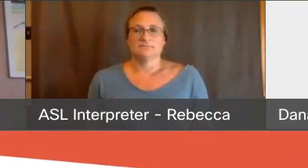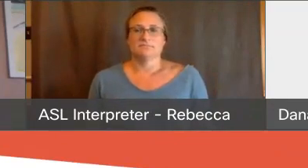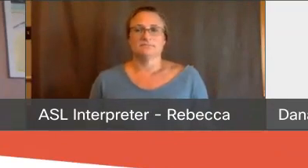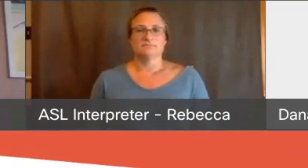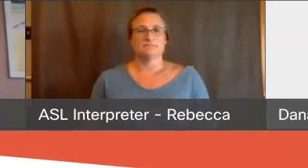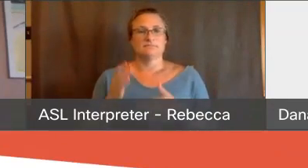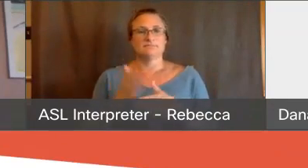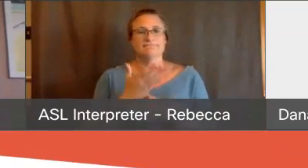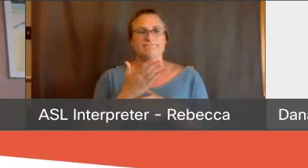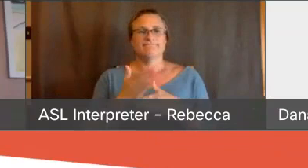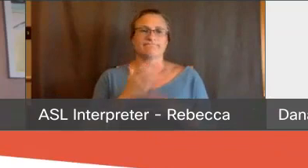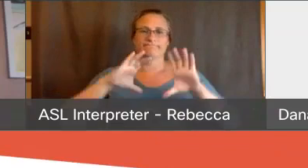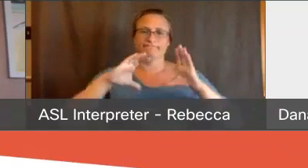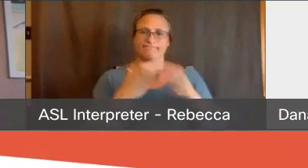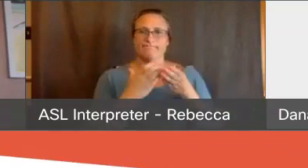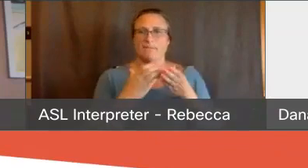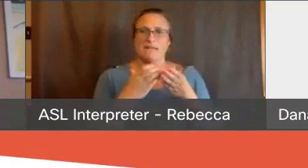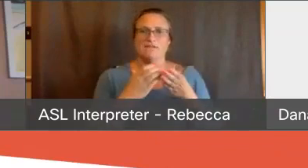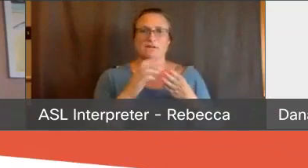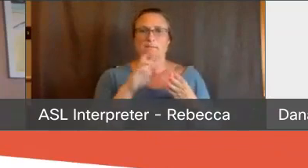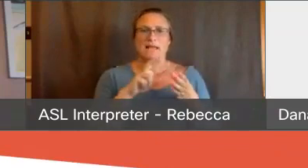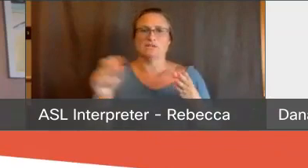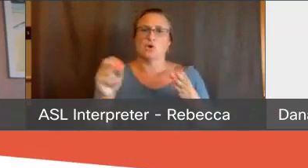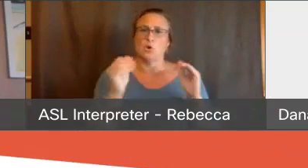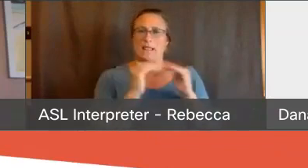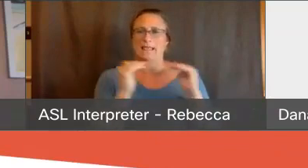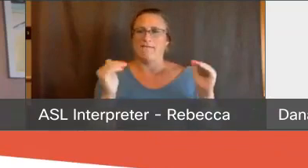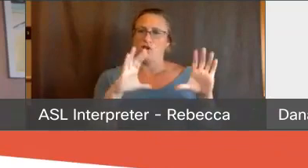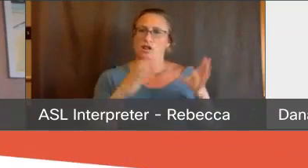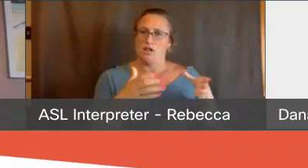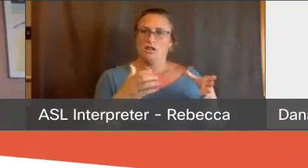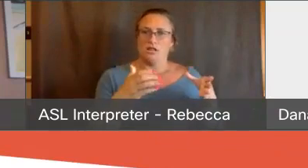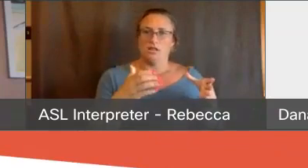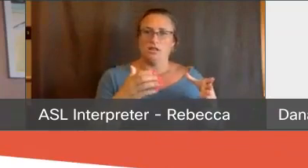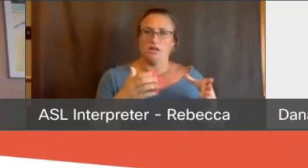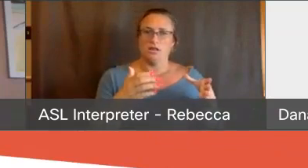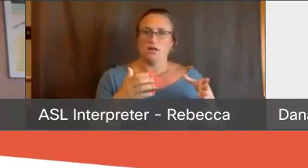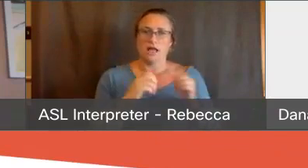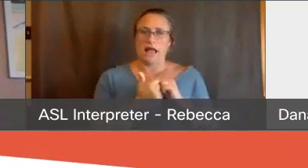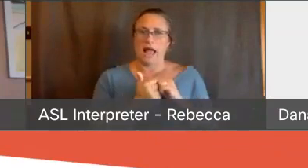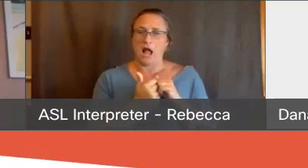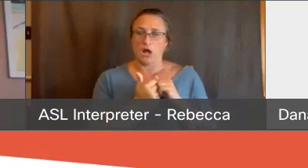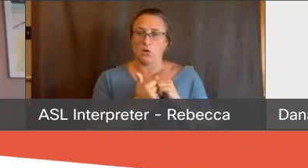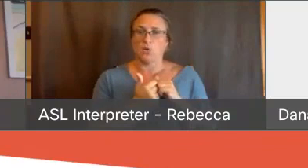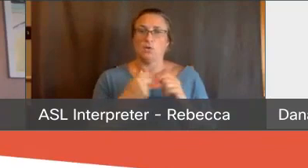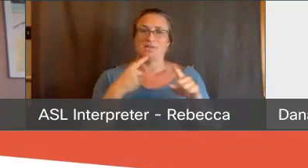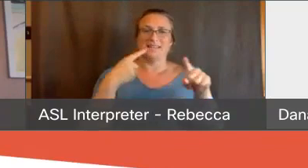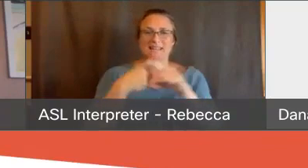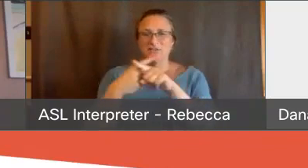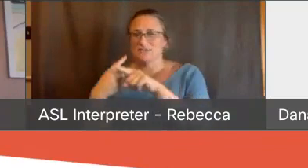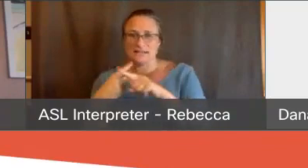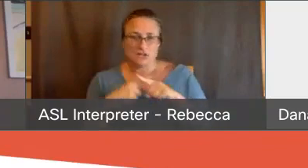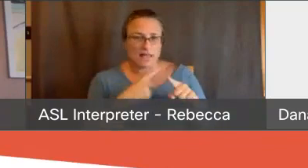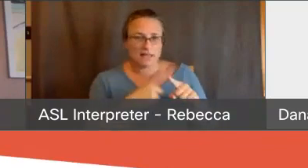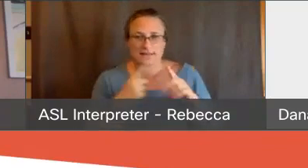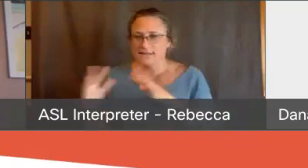a group or organizational level, on that meso level, I think we can address this intersectionality through a